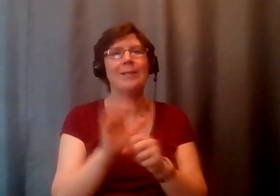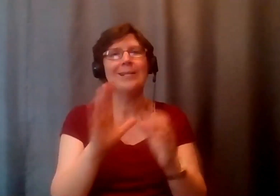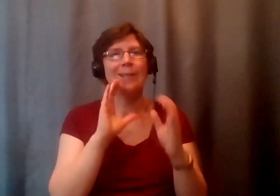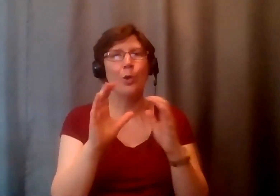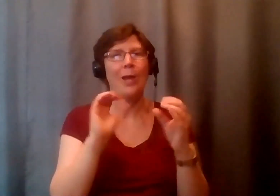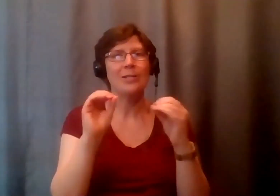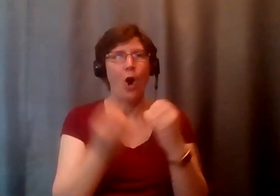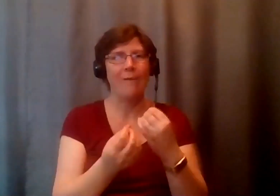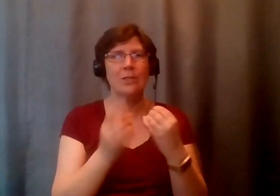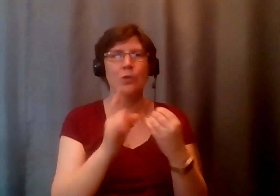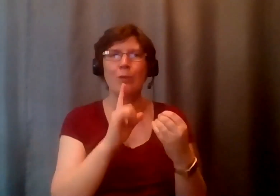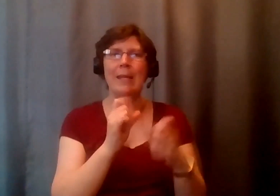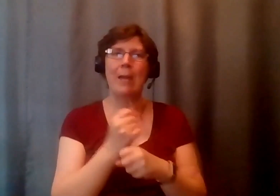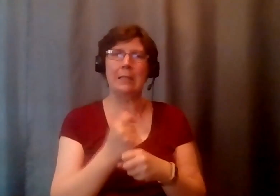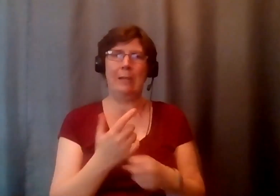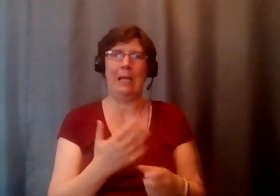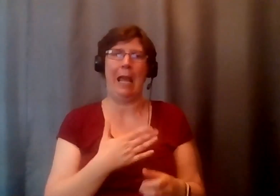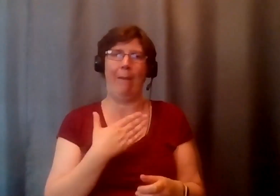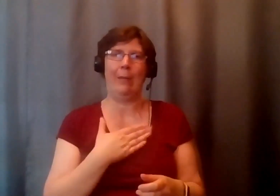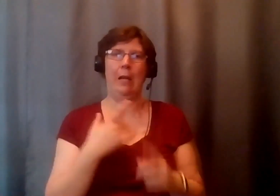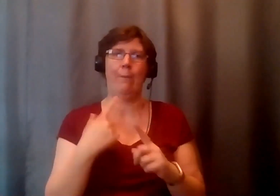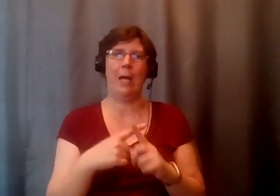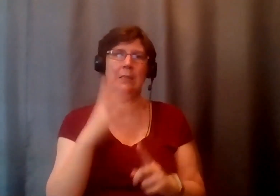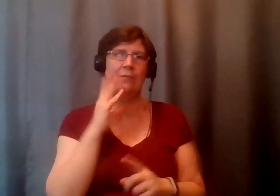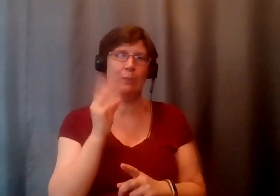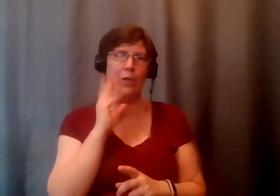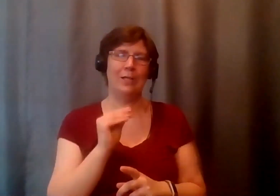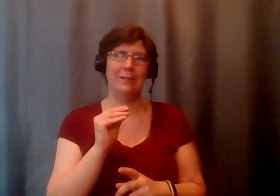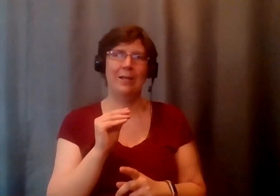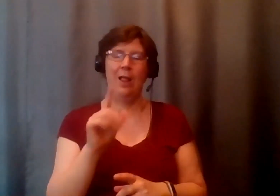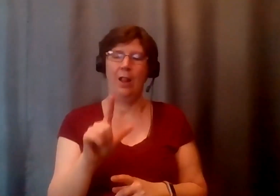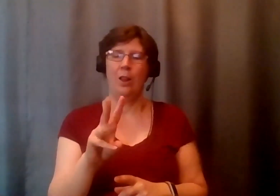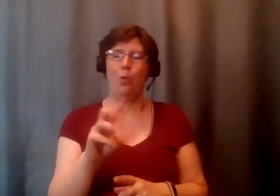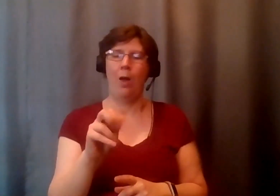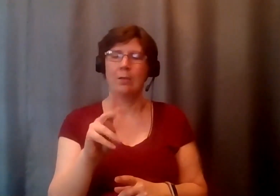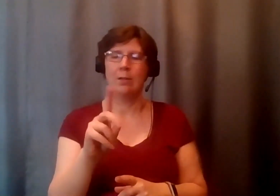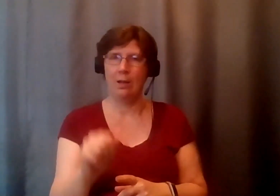that makes me really happy. I had a positive experience, LaWanda. That's awesome. Yes, thank you.